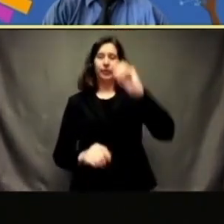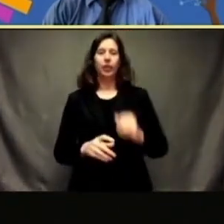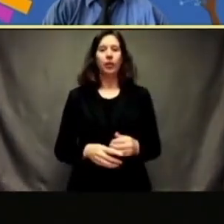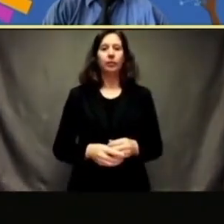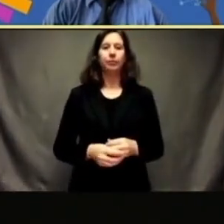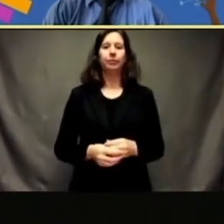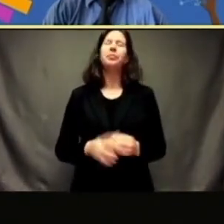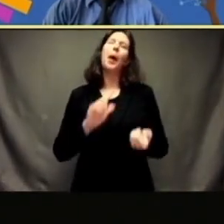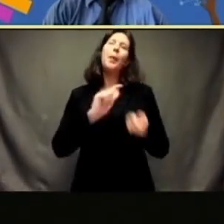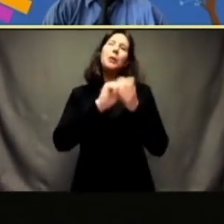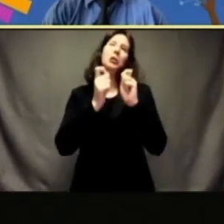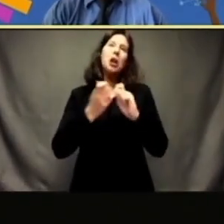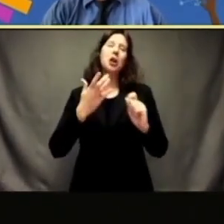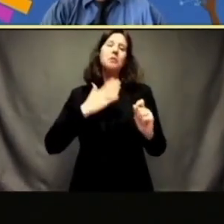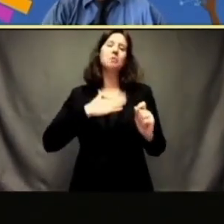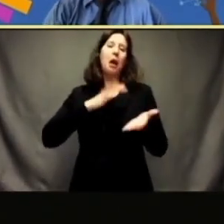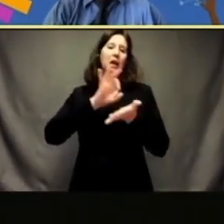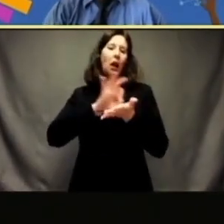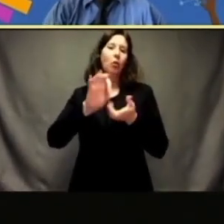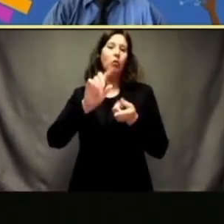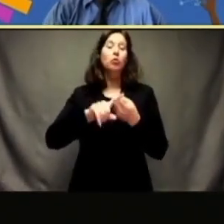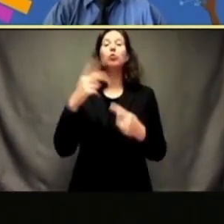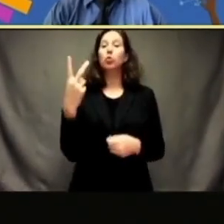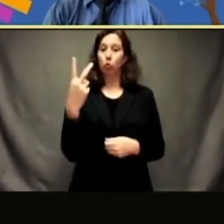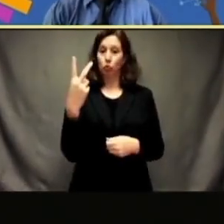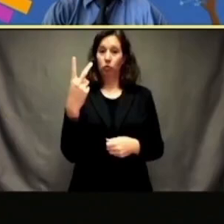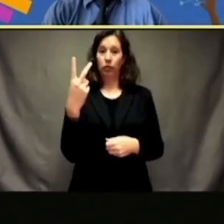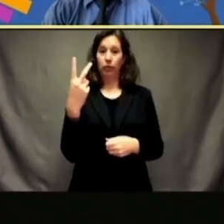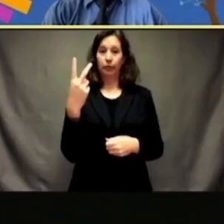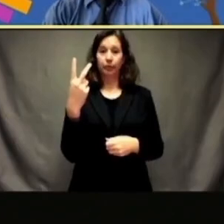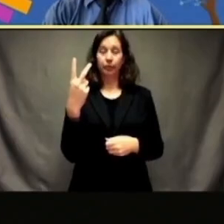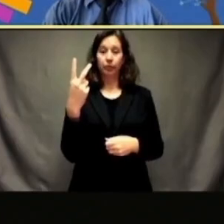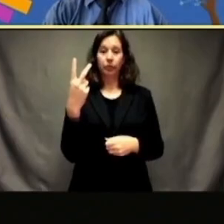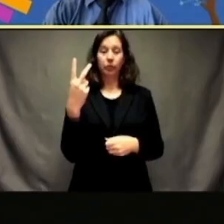And I'm going to change my counter to 2.